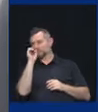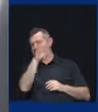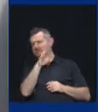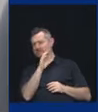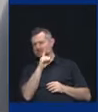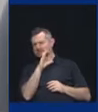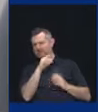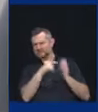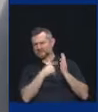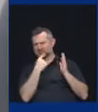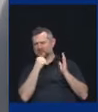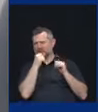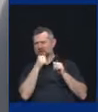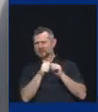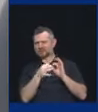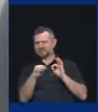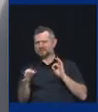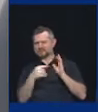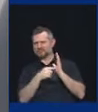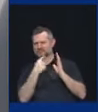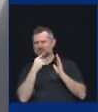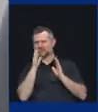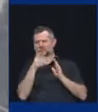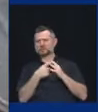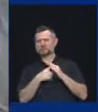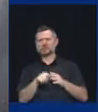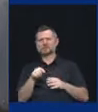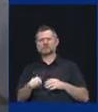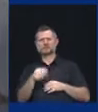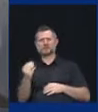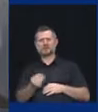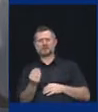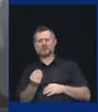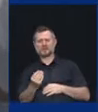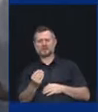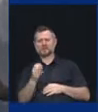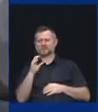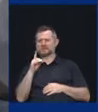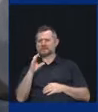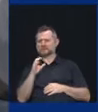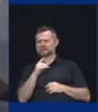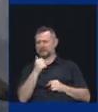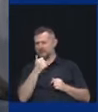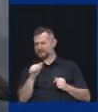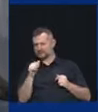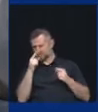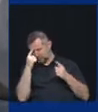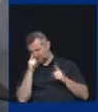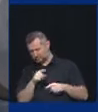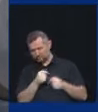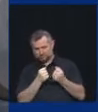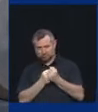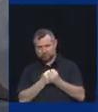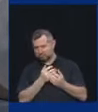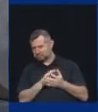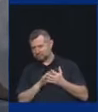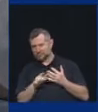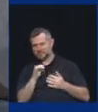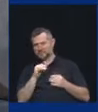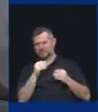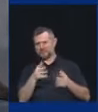that the guidance was going to be effective Monday, and that if the CDC had any contrary data or science, if they wanted to provide it before